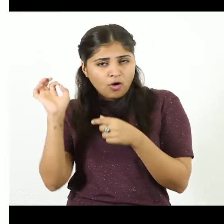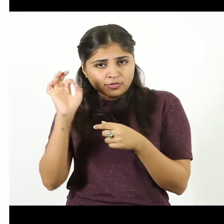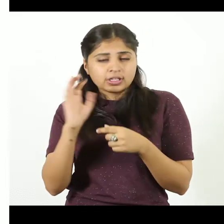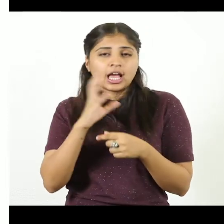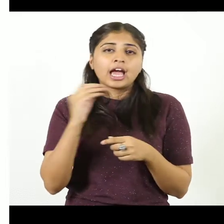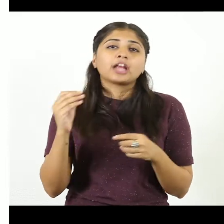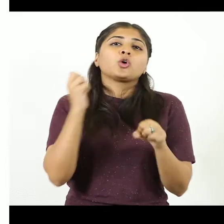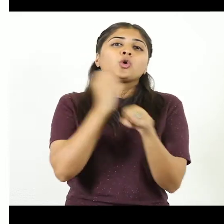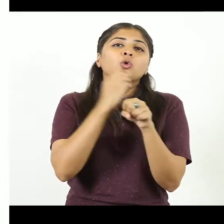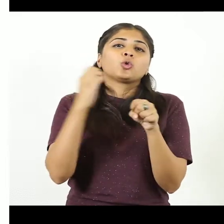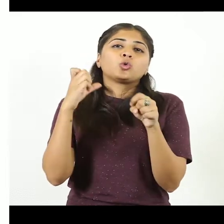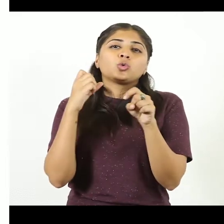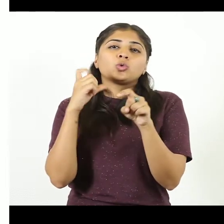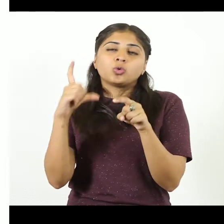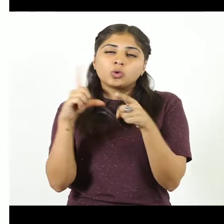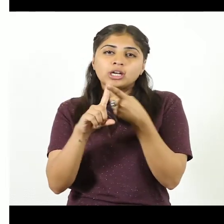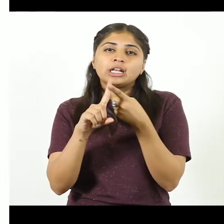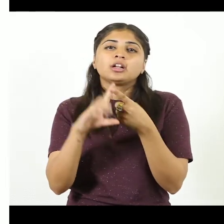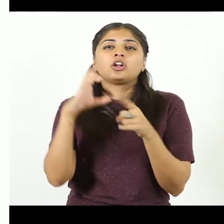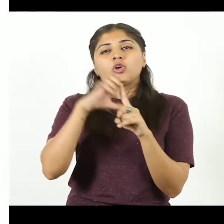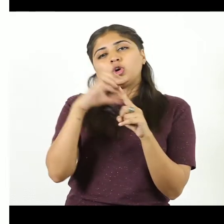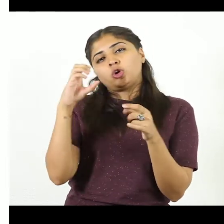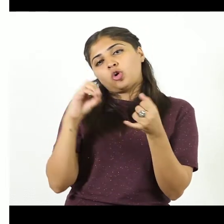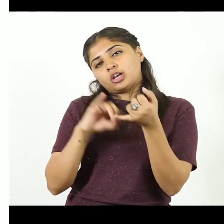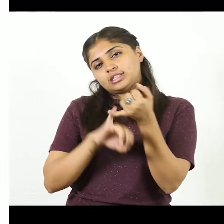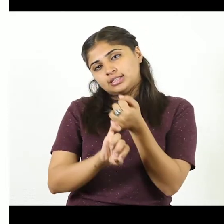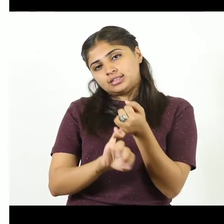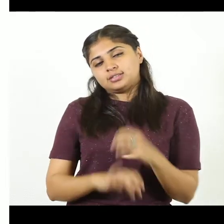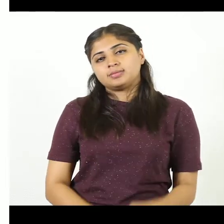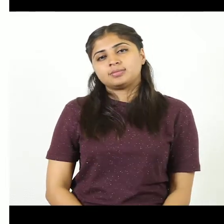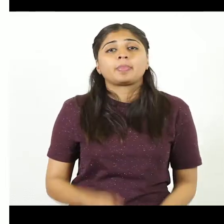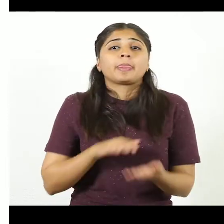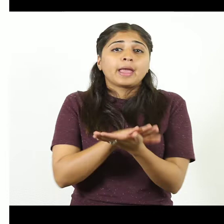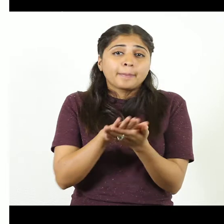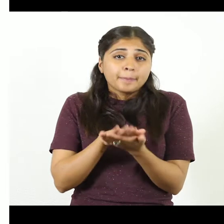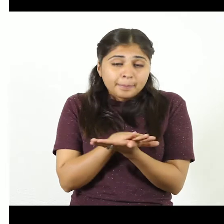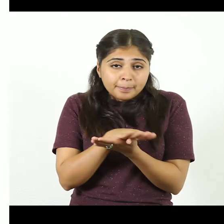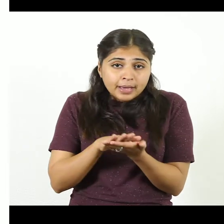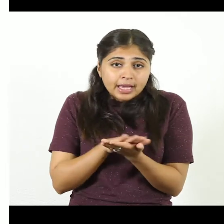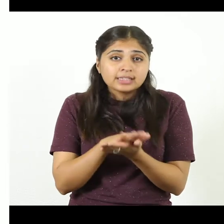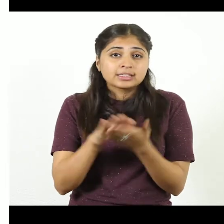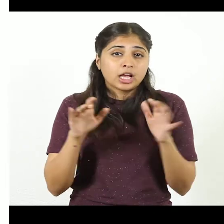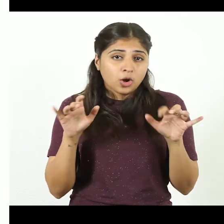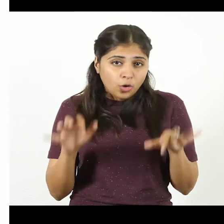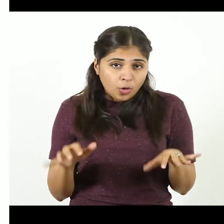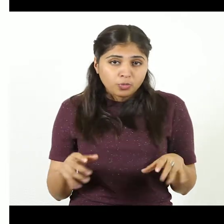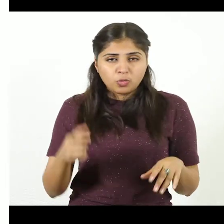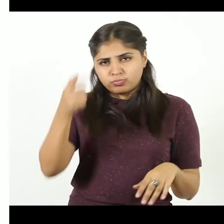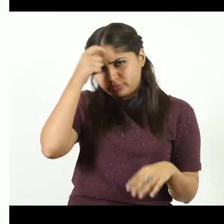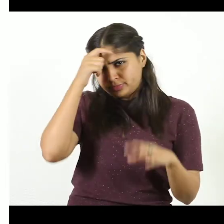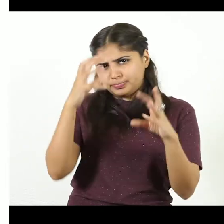KOffice, Google Docs. Number 3. Basic computer troubleshooting.